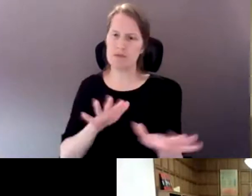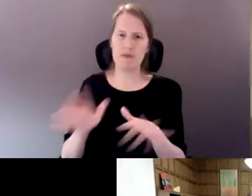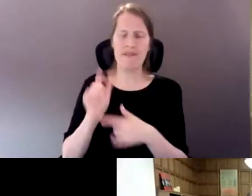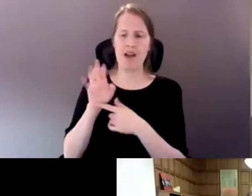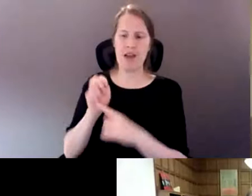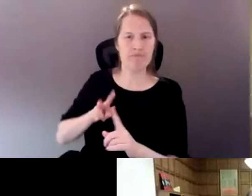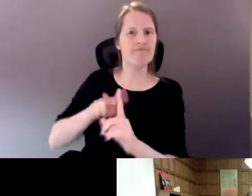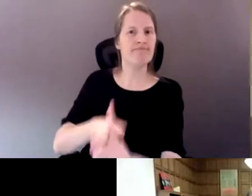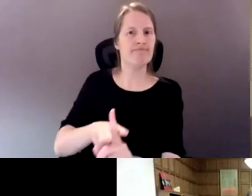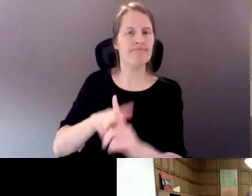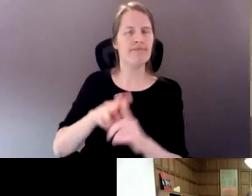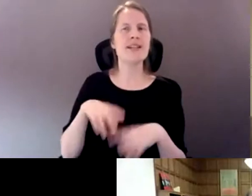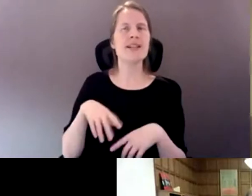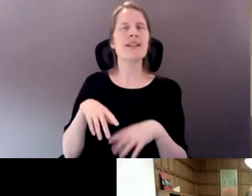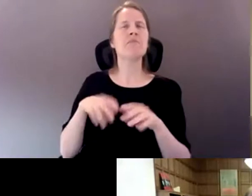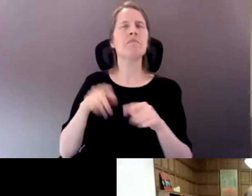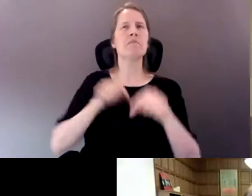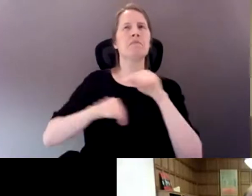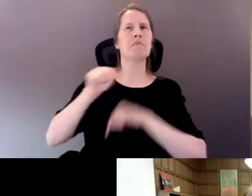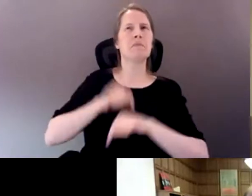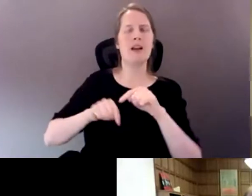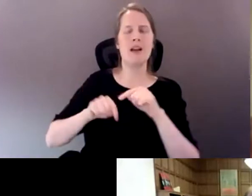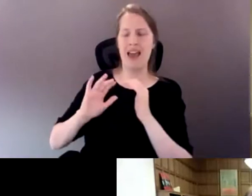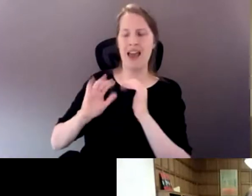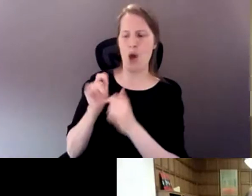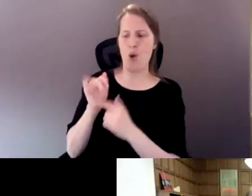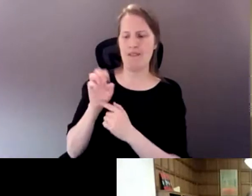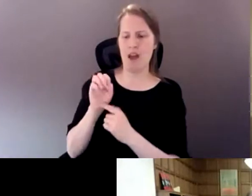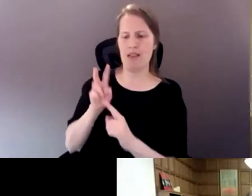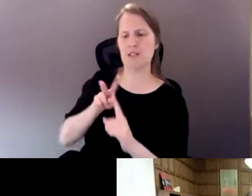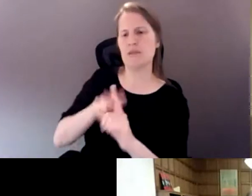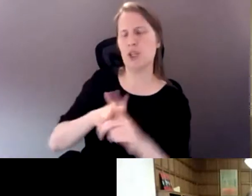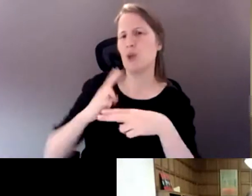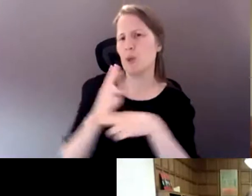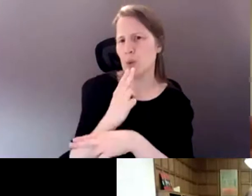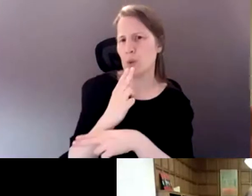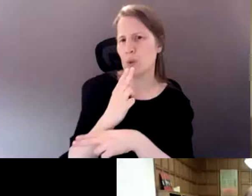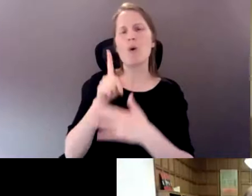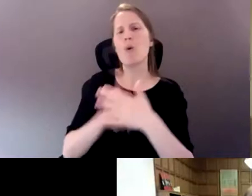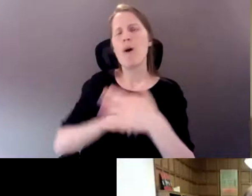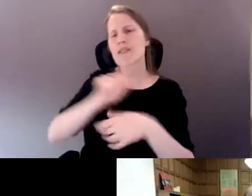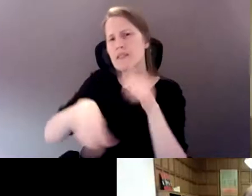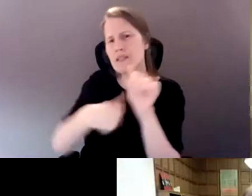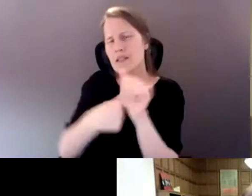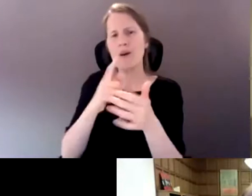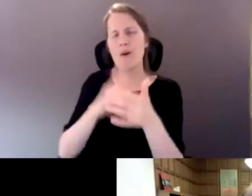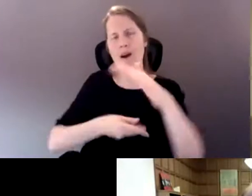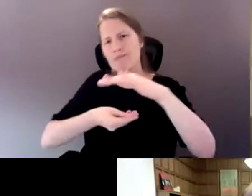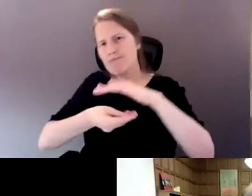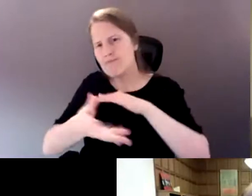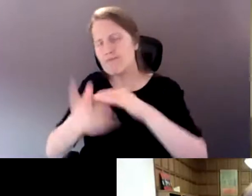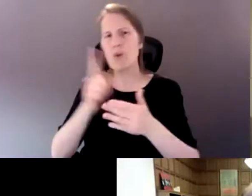is expressed in how violence is perpetrated and how it is used in a social context